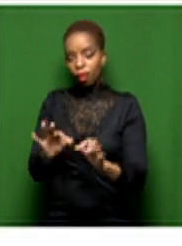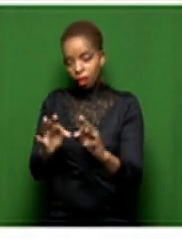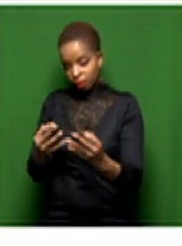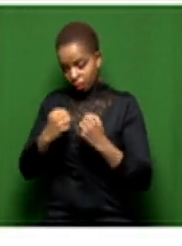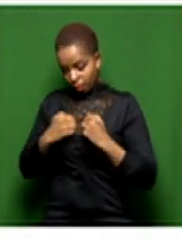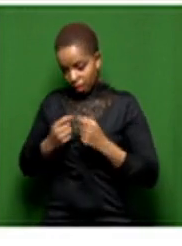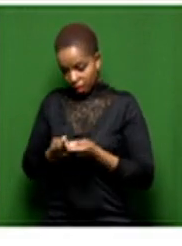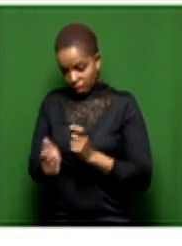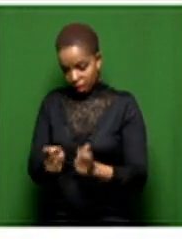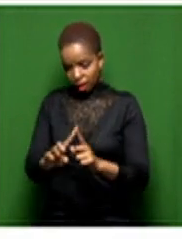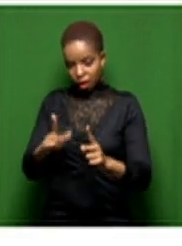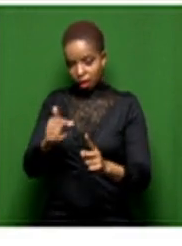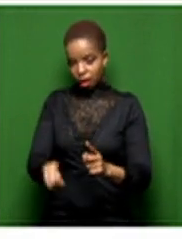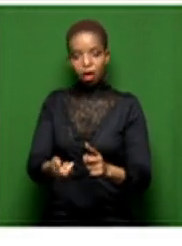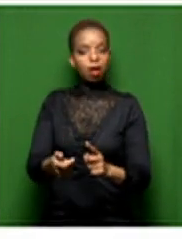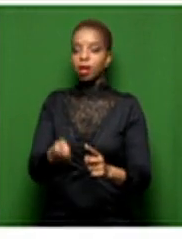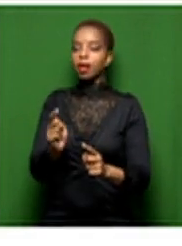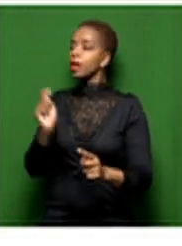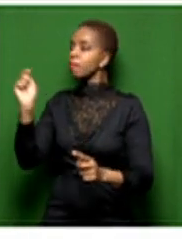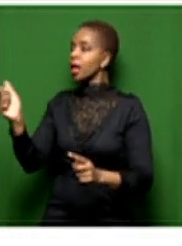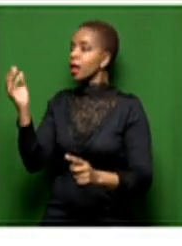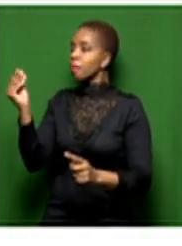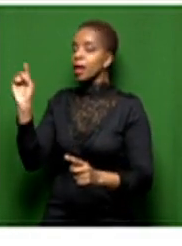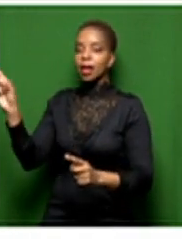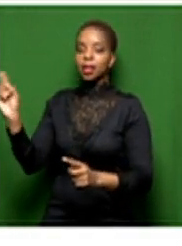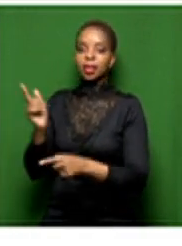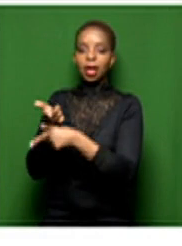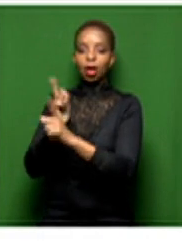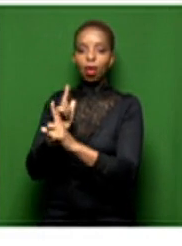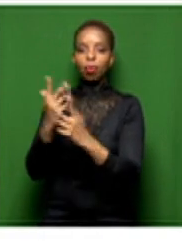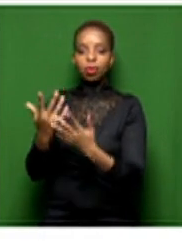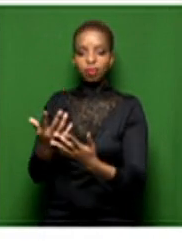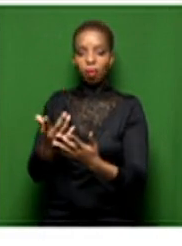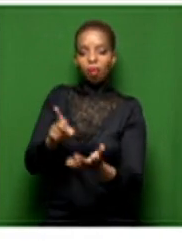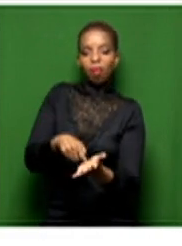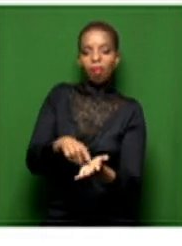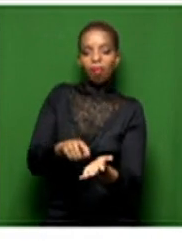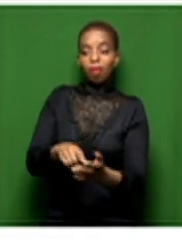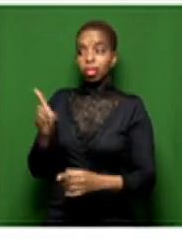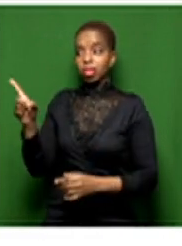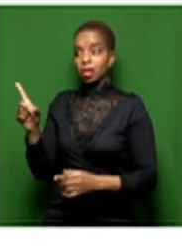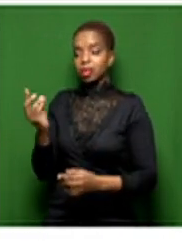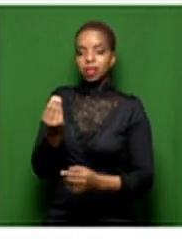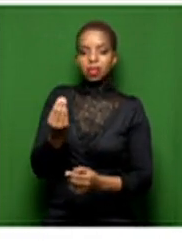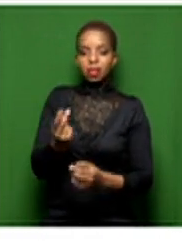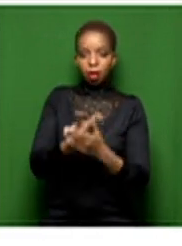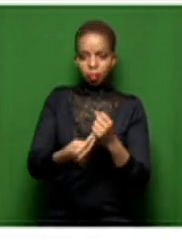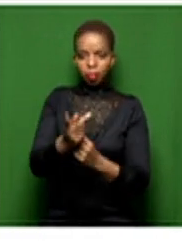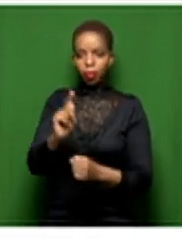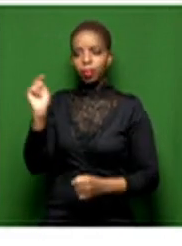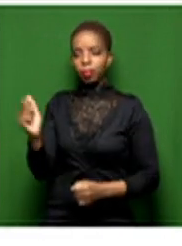debt. So if a man takes a loan to pay debt, then that debt will be paid by both the